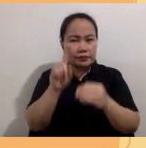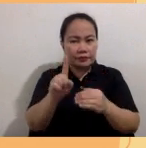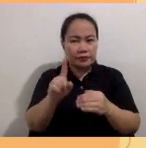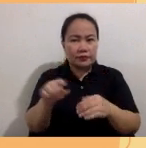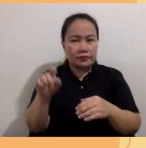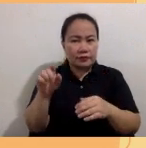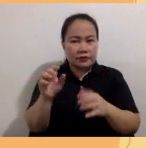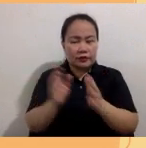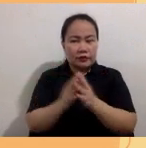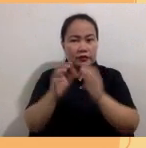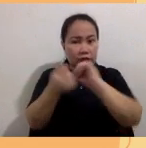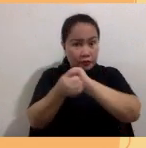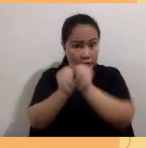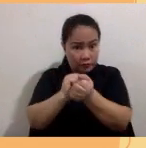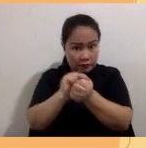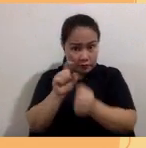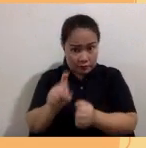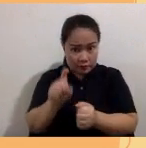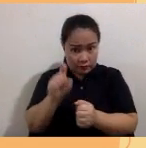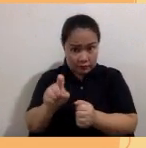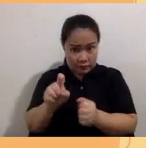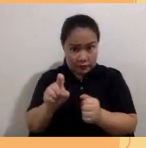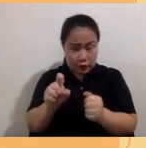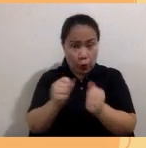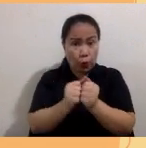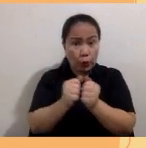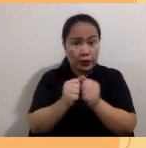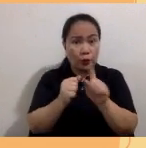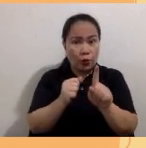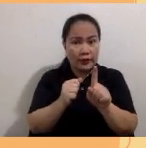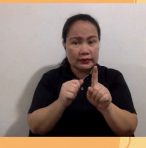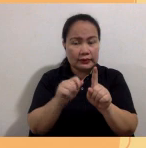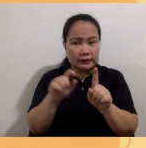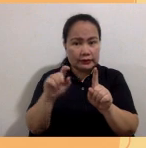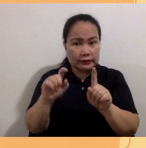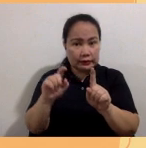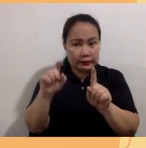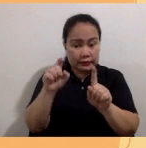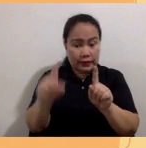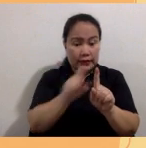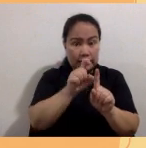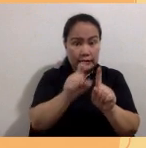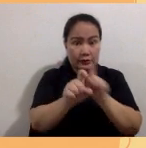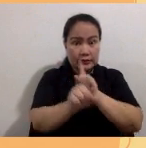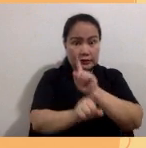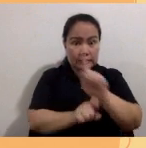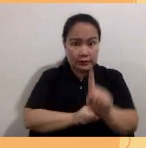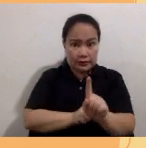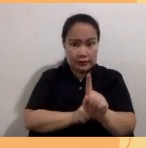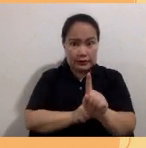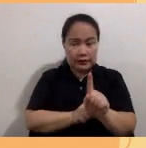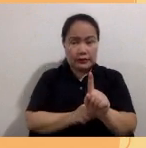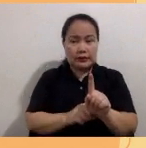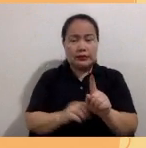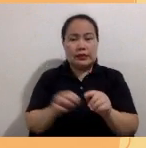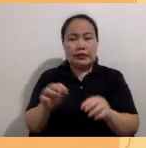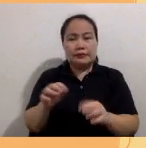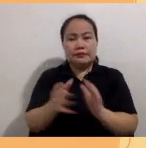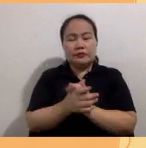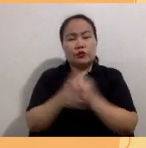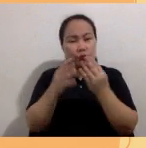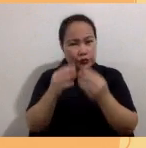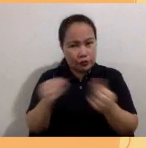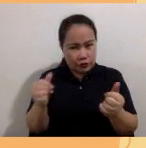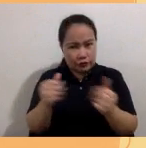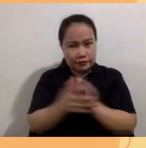will assign or substitute 1 to the variable. So we will have 1 squared minus 4 all over 1